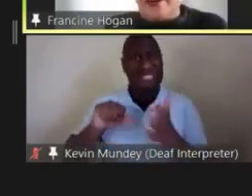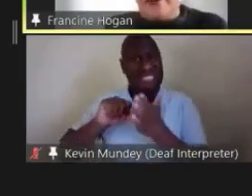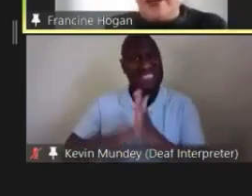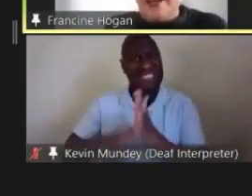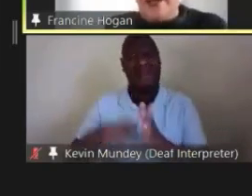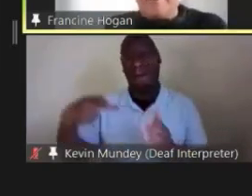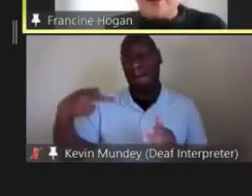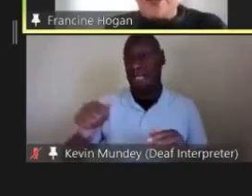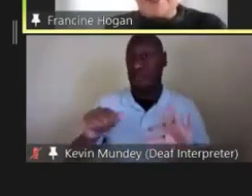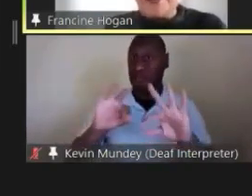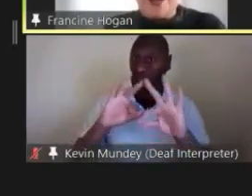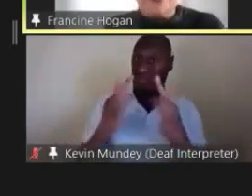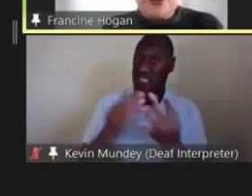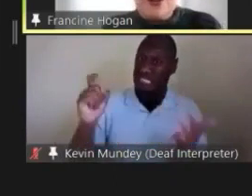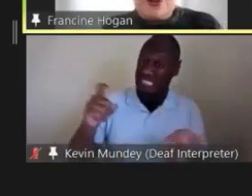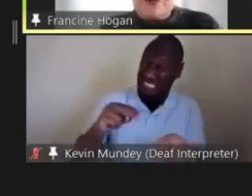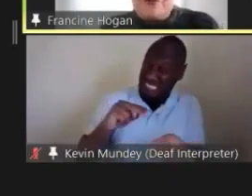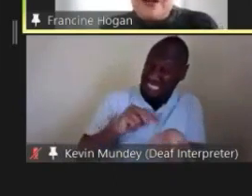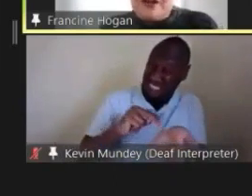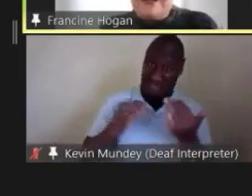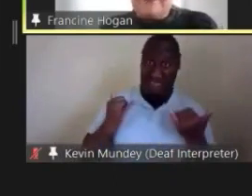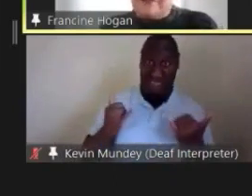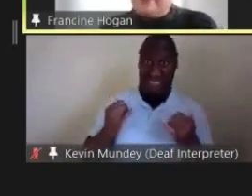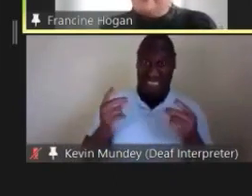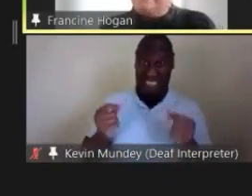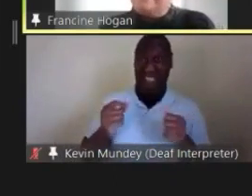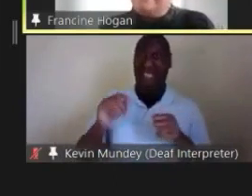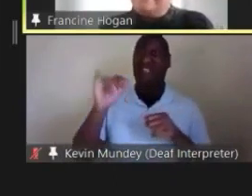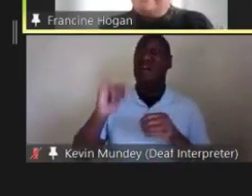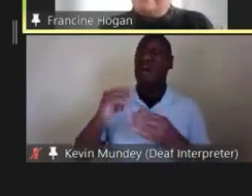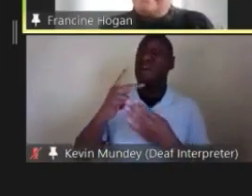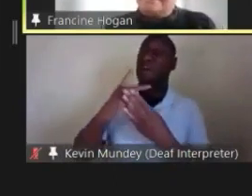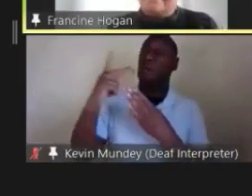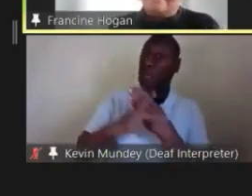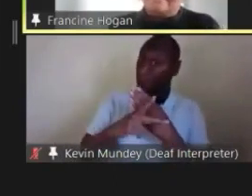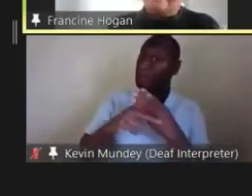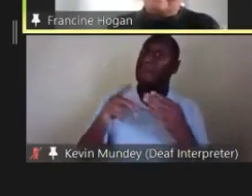Nurses Now. For this, I'll turn it over to my colleague, Megan.